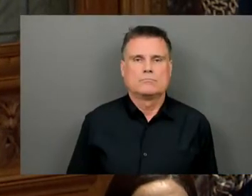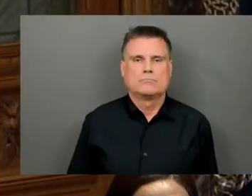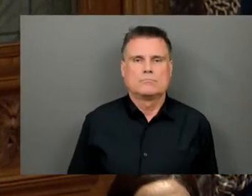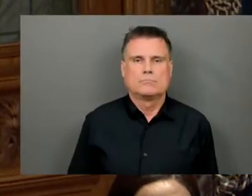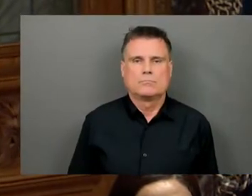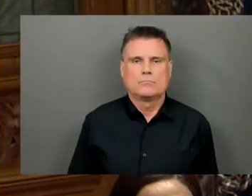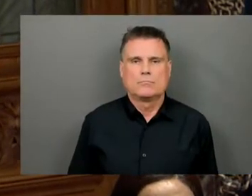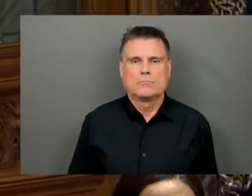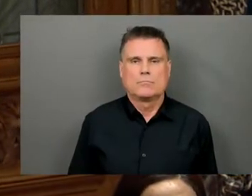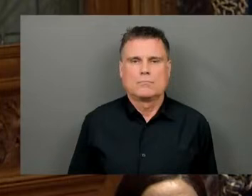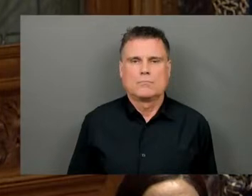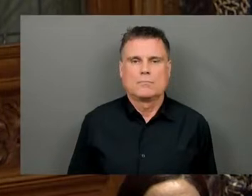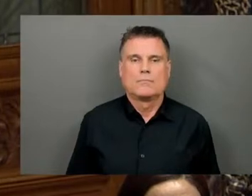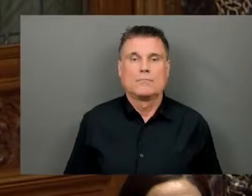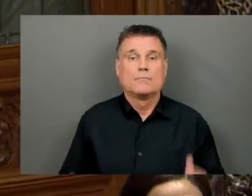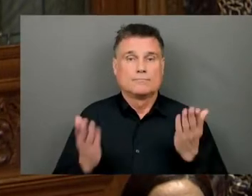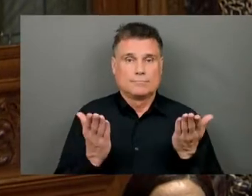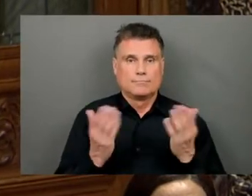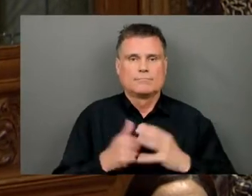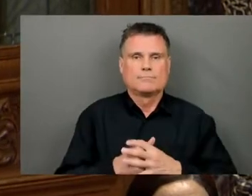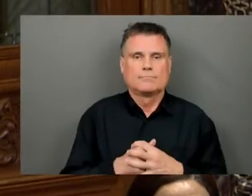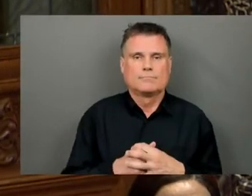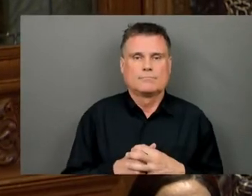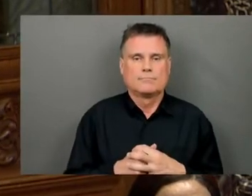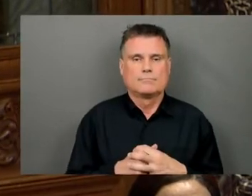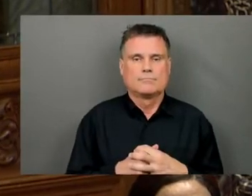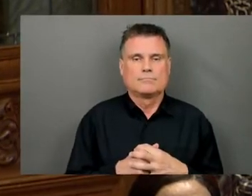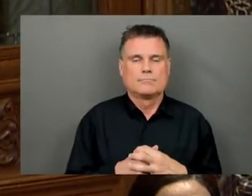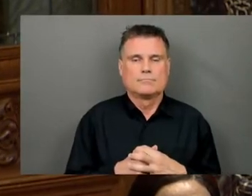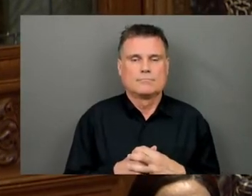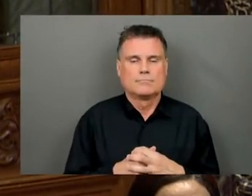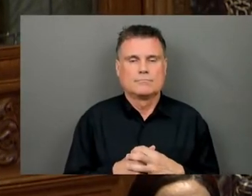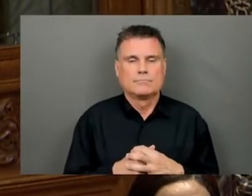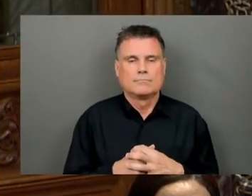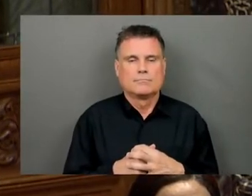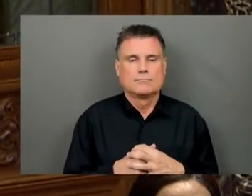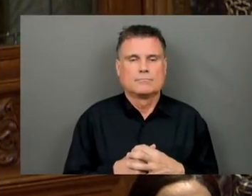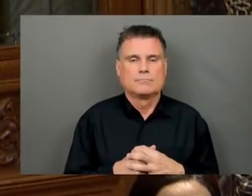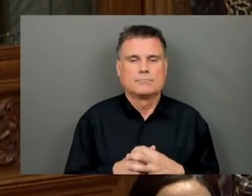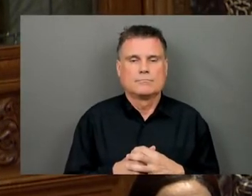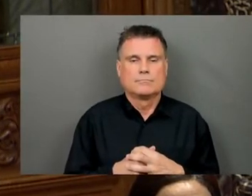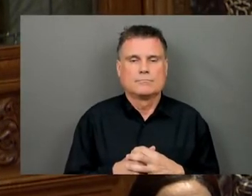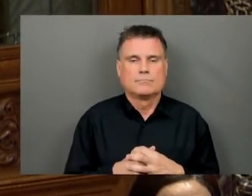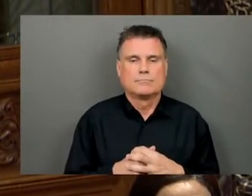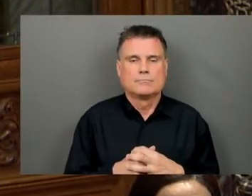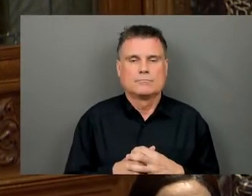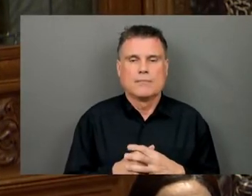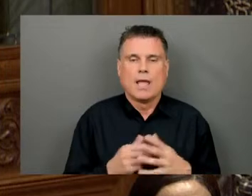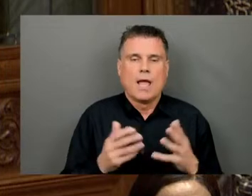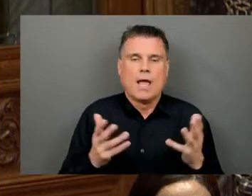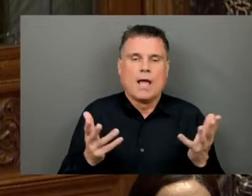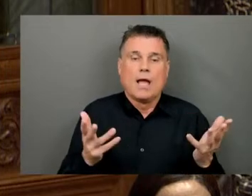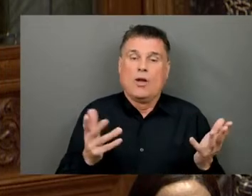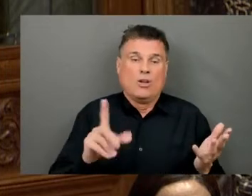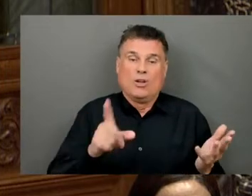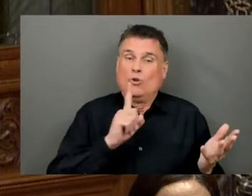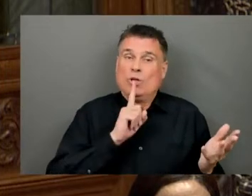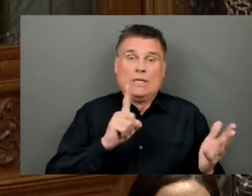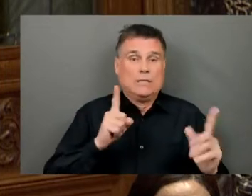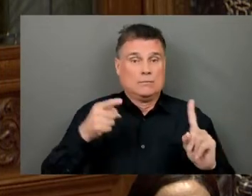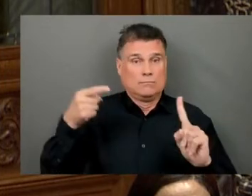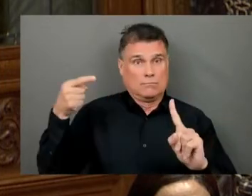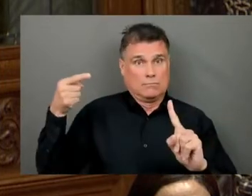retract whatever statements need to be retracted and just vote in favor of this motion. The reality of it is that there is